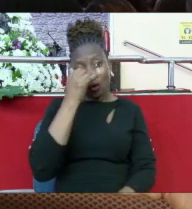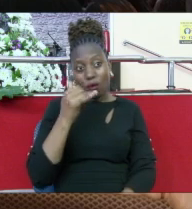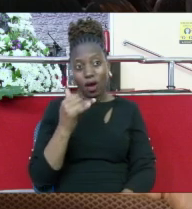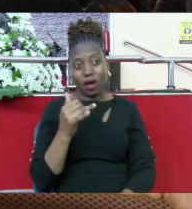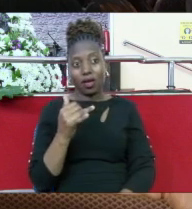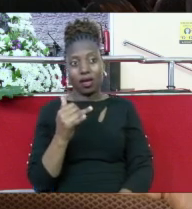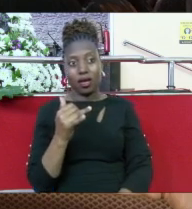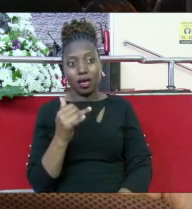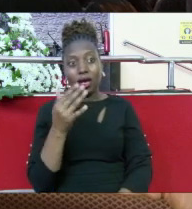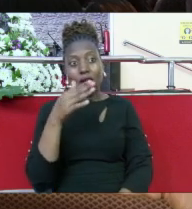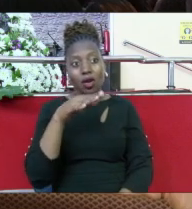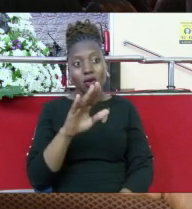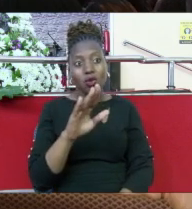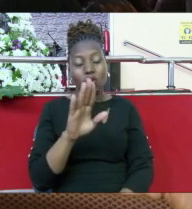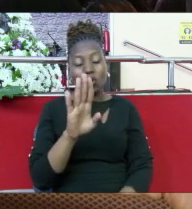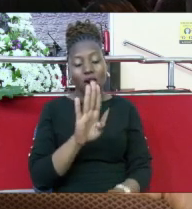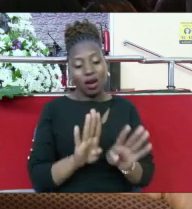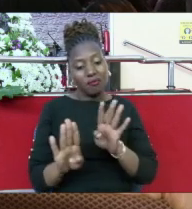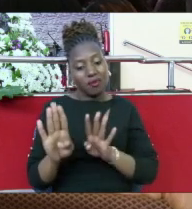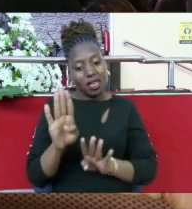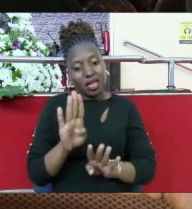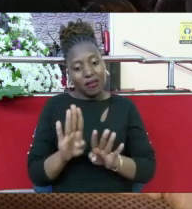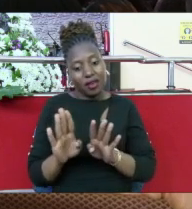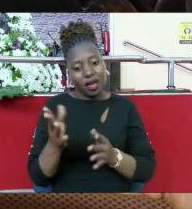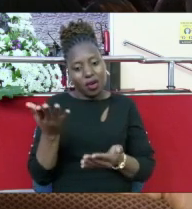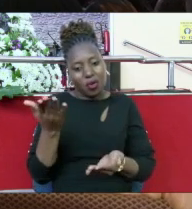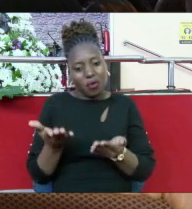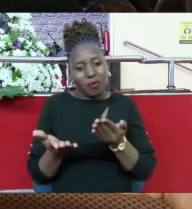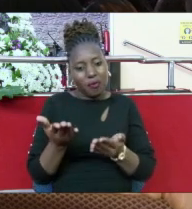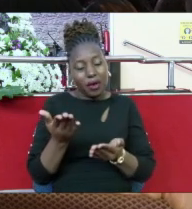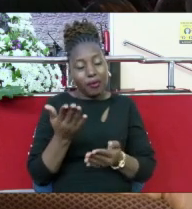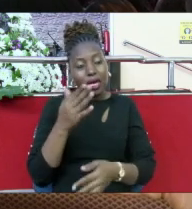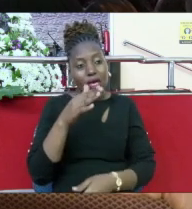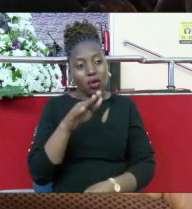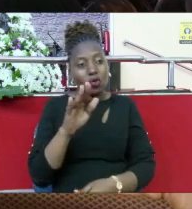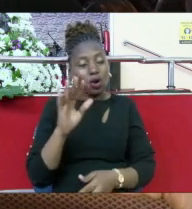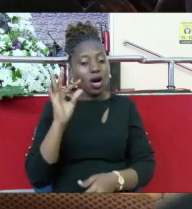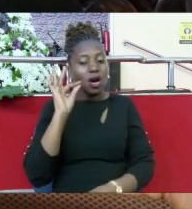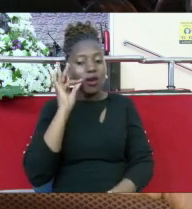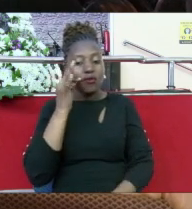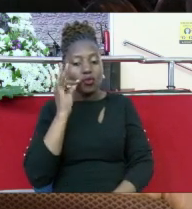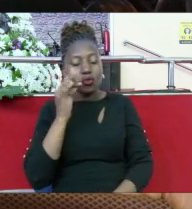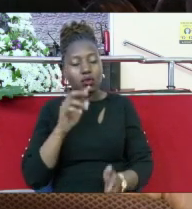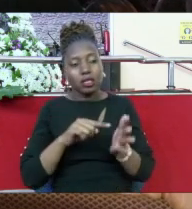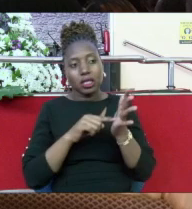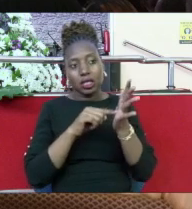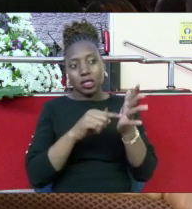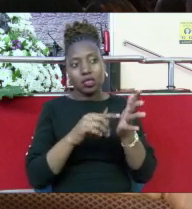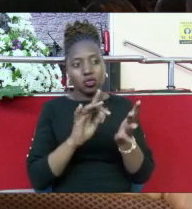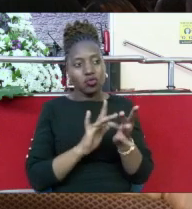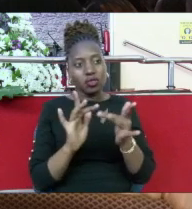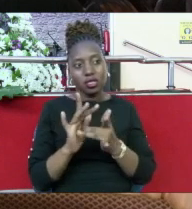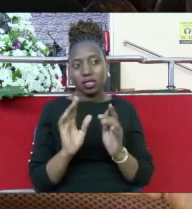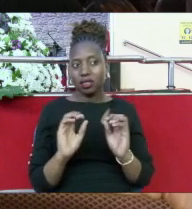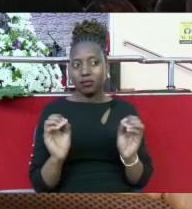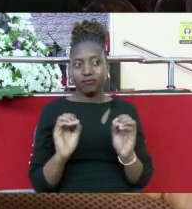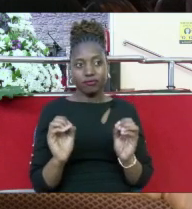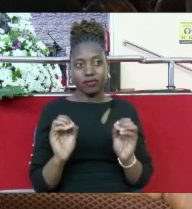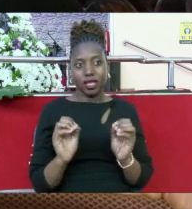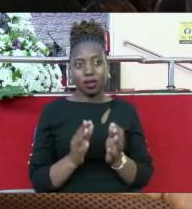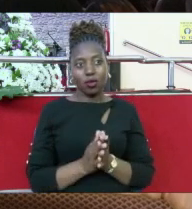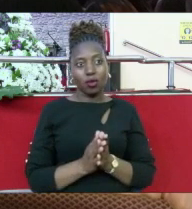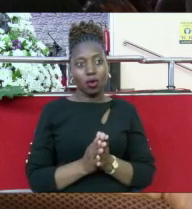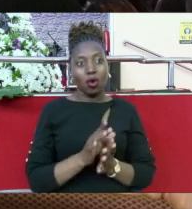kwa sababu matunda yako, are not reflecting Jesus. Haya fanani na hayaonyeshi Yesu. You are not